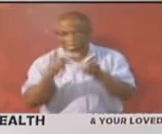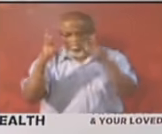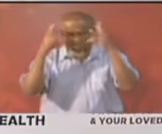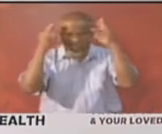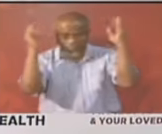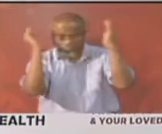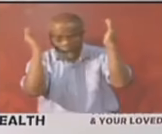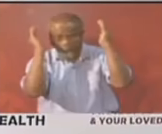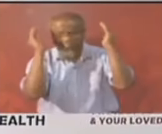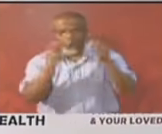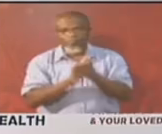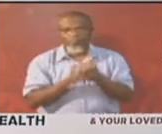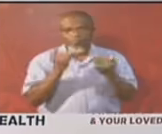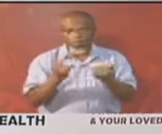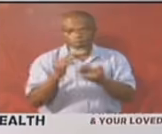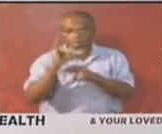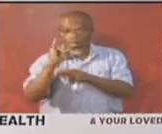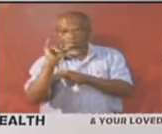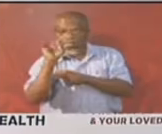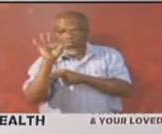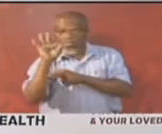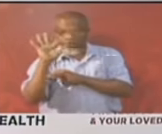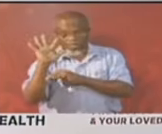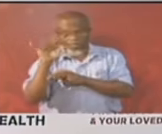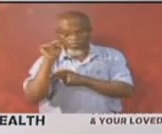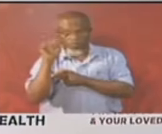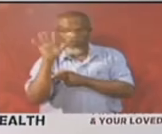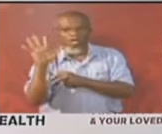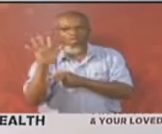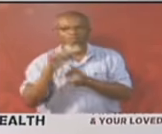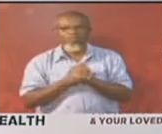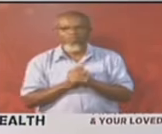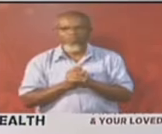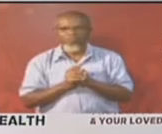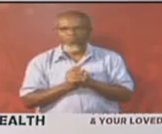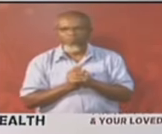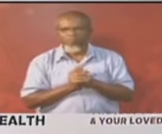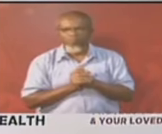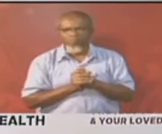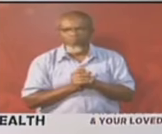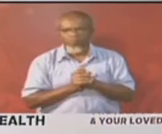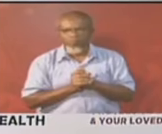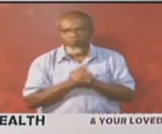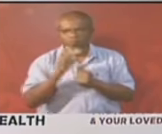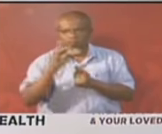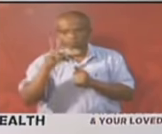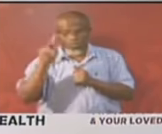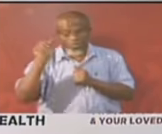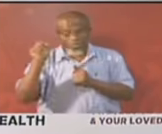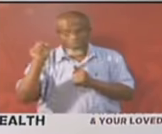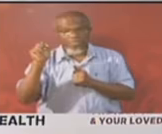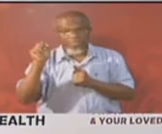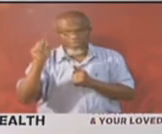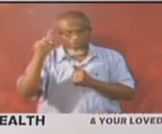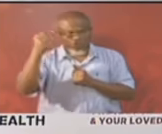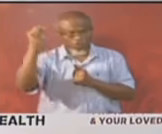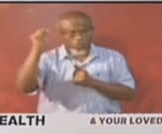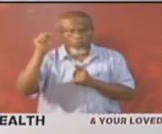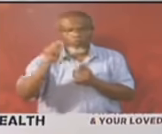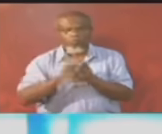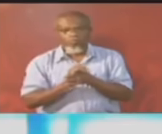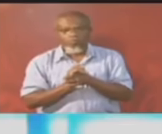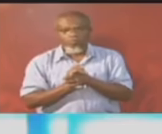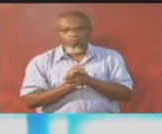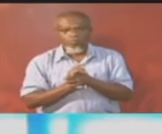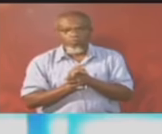I-95.5. Good morning to everyone. Midfield Turner from I-95.5. Just a suggestion for Dr.